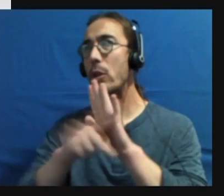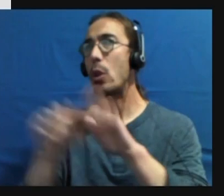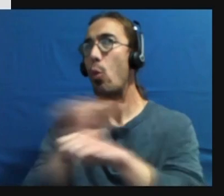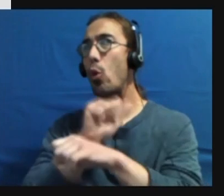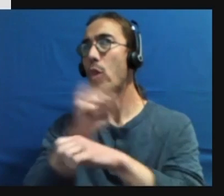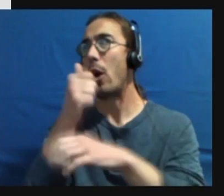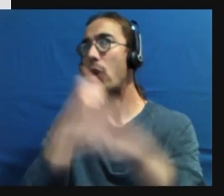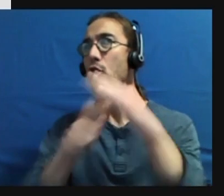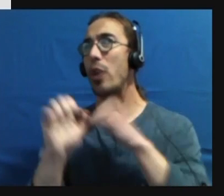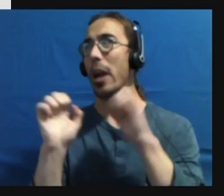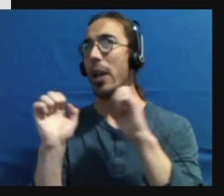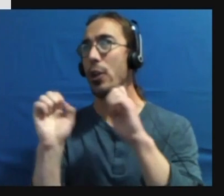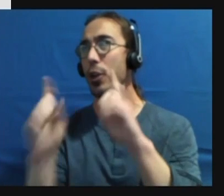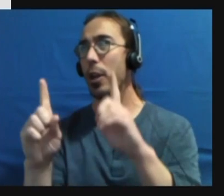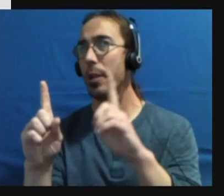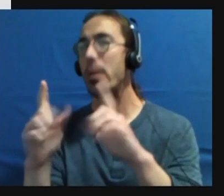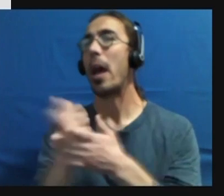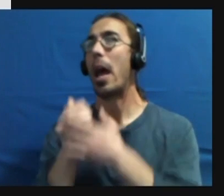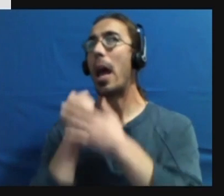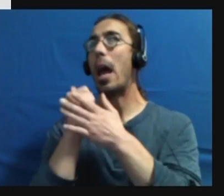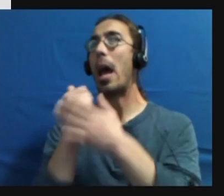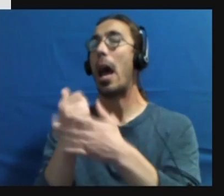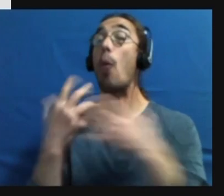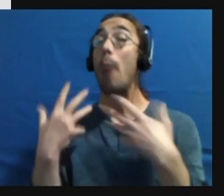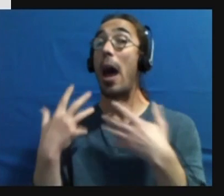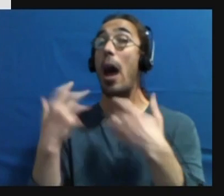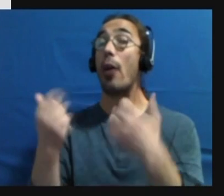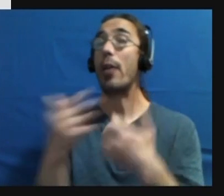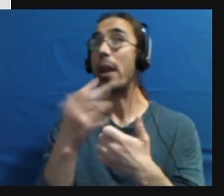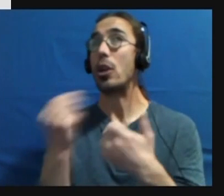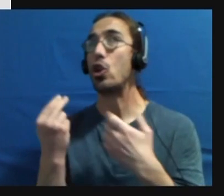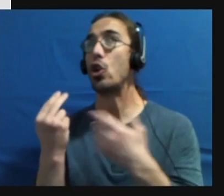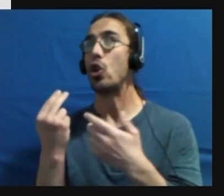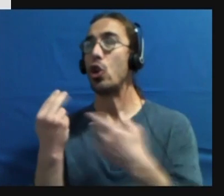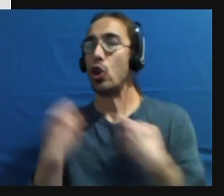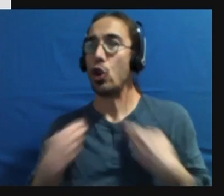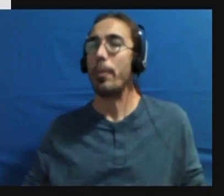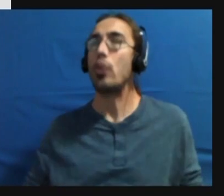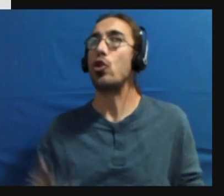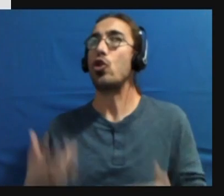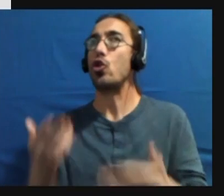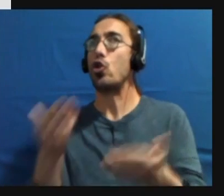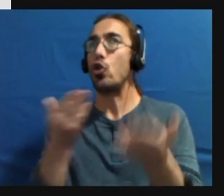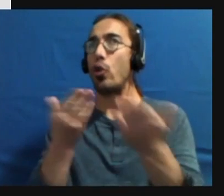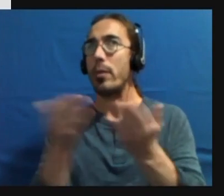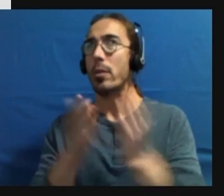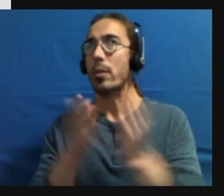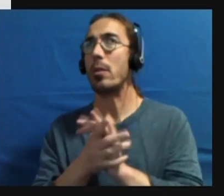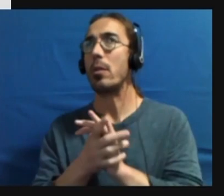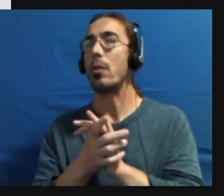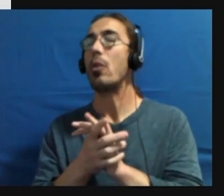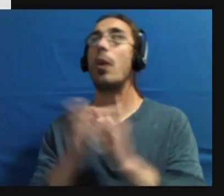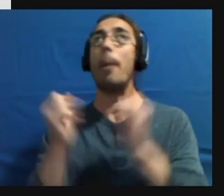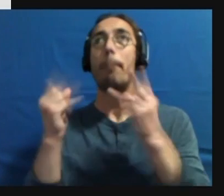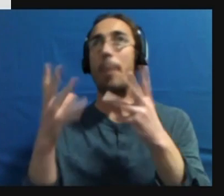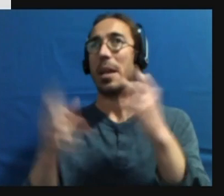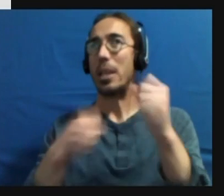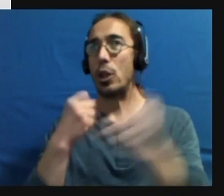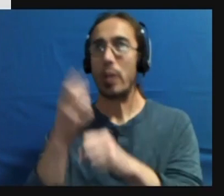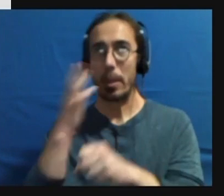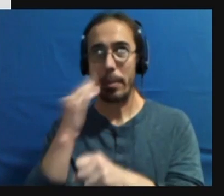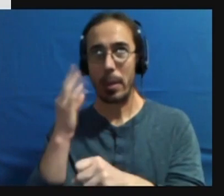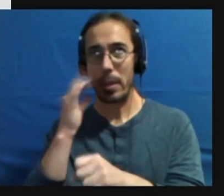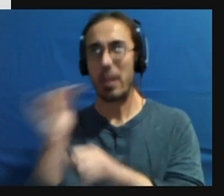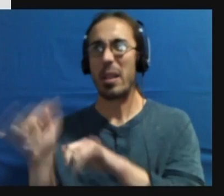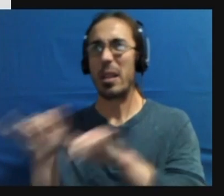education, Health and Human Services, Department of Labor, and so forth. So have many years of experience with that, as